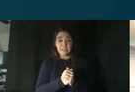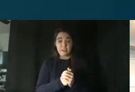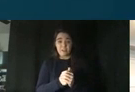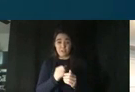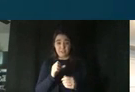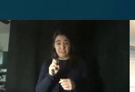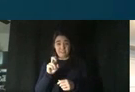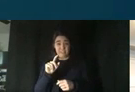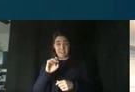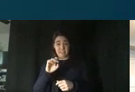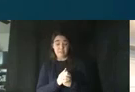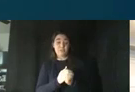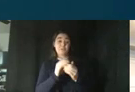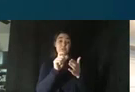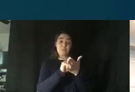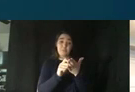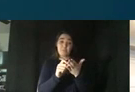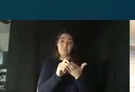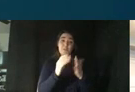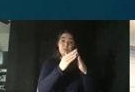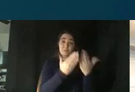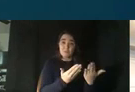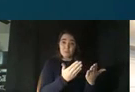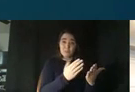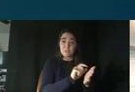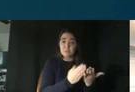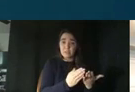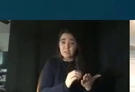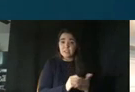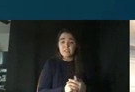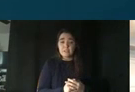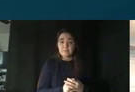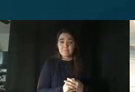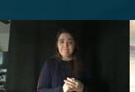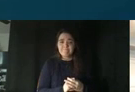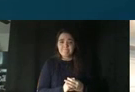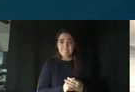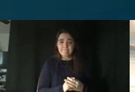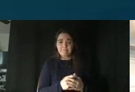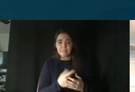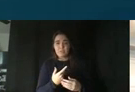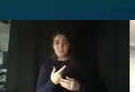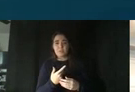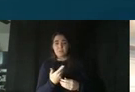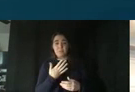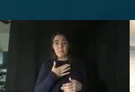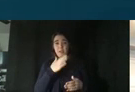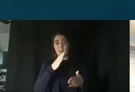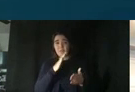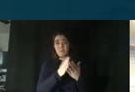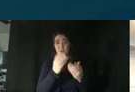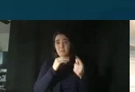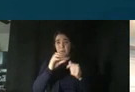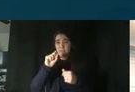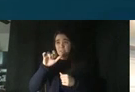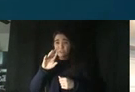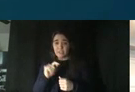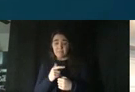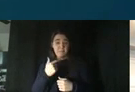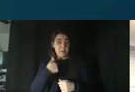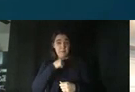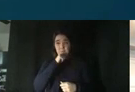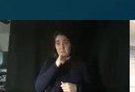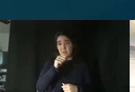writing books is, you know, Atlanta Permanente. I'm not Syrian. You know, I may have been a refugee. I was born a